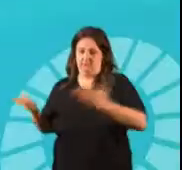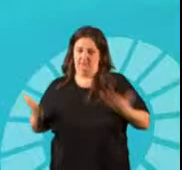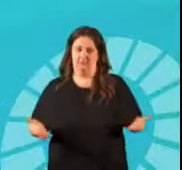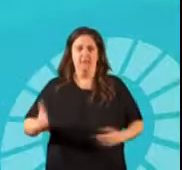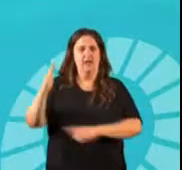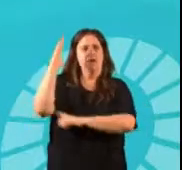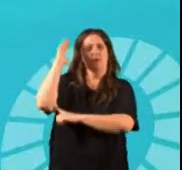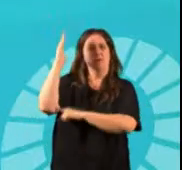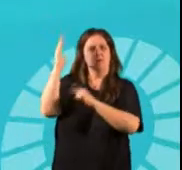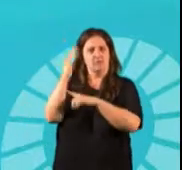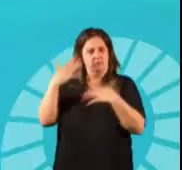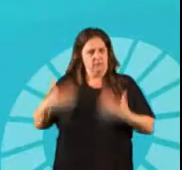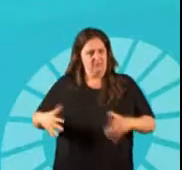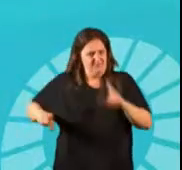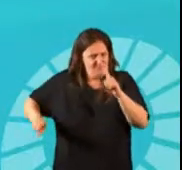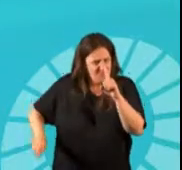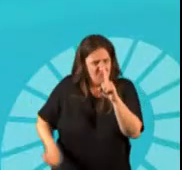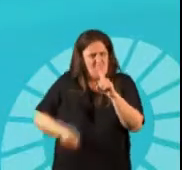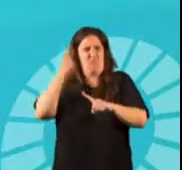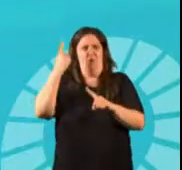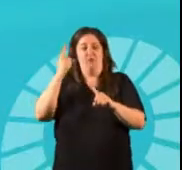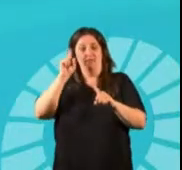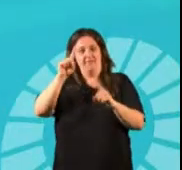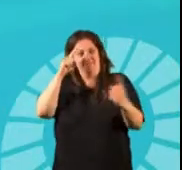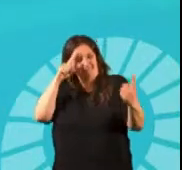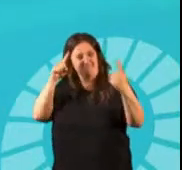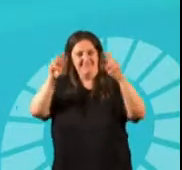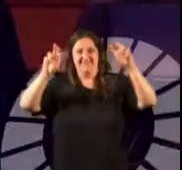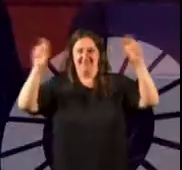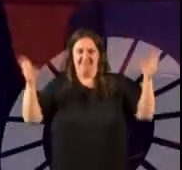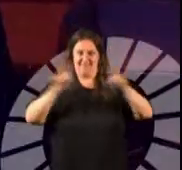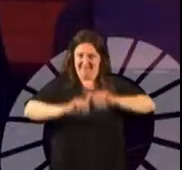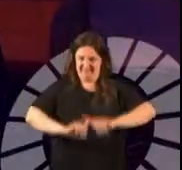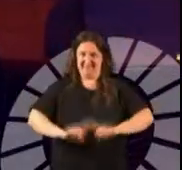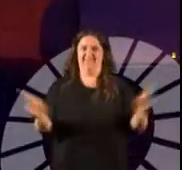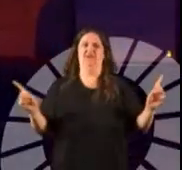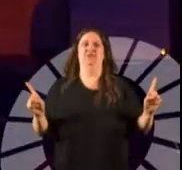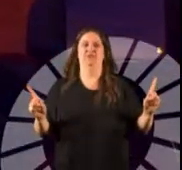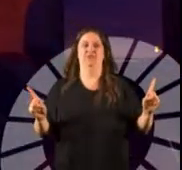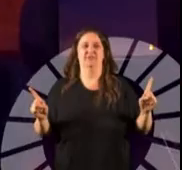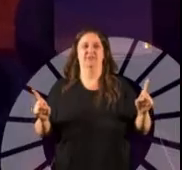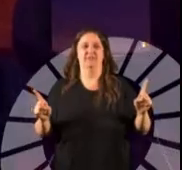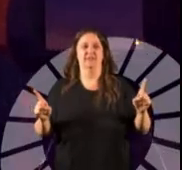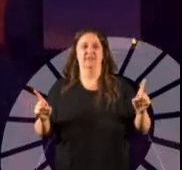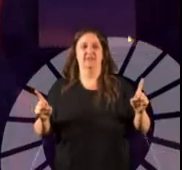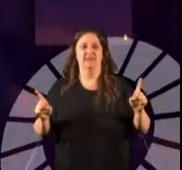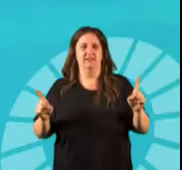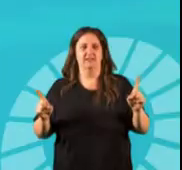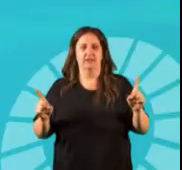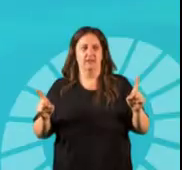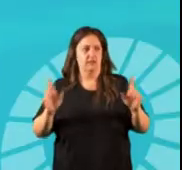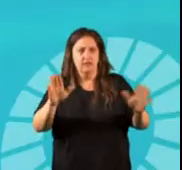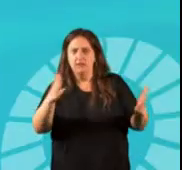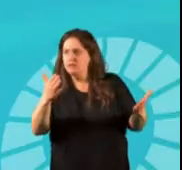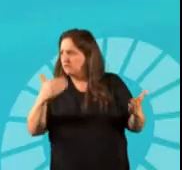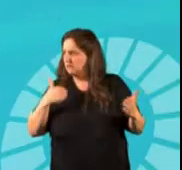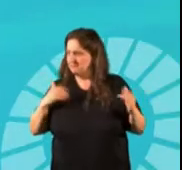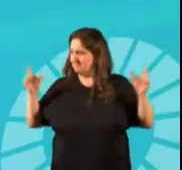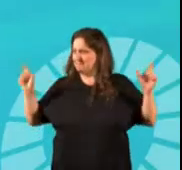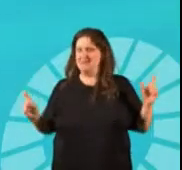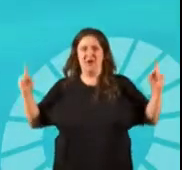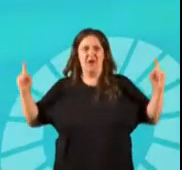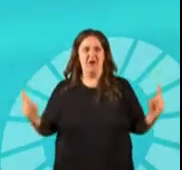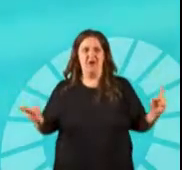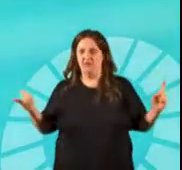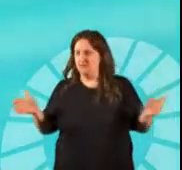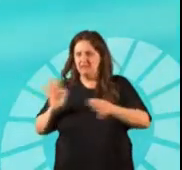Generation Equality Forum. And so I don't, there doesn't seem to be a translation for two people who are sitting next to me and